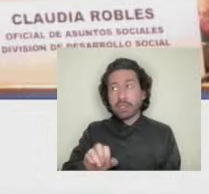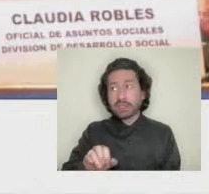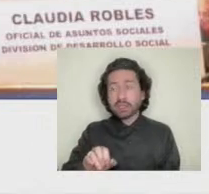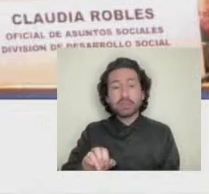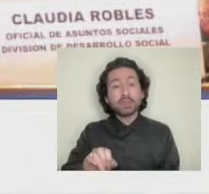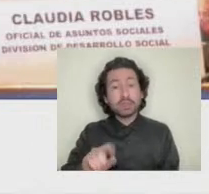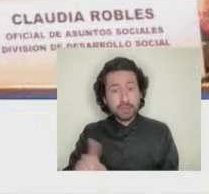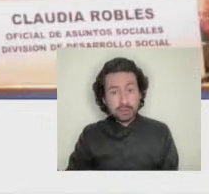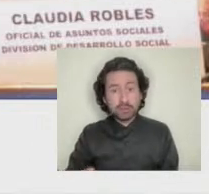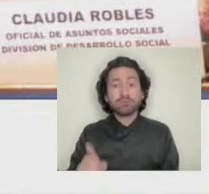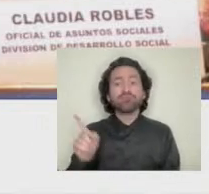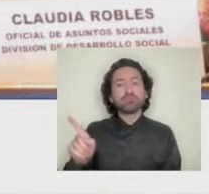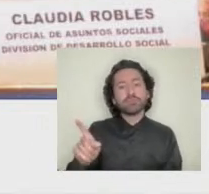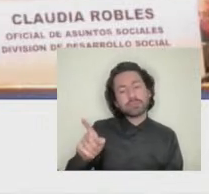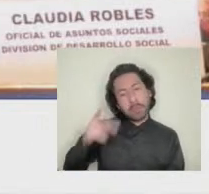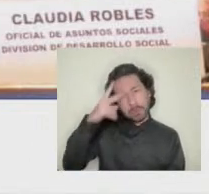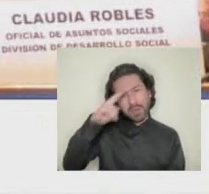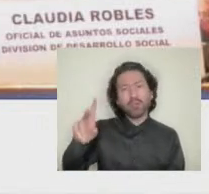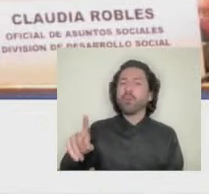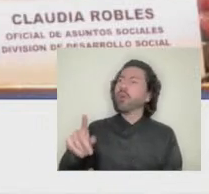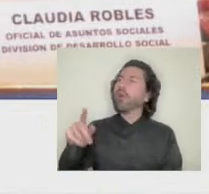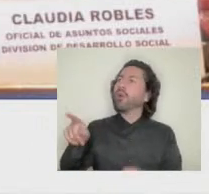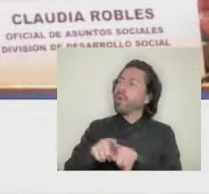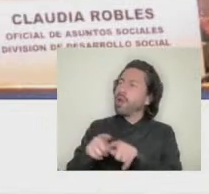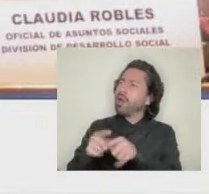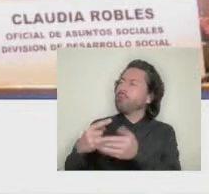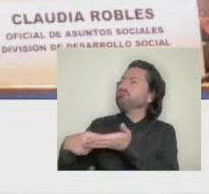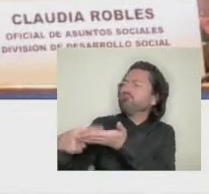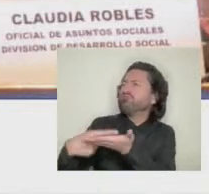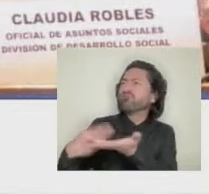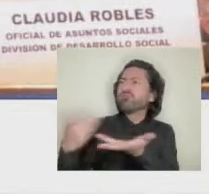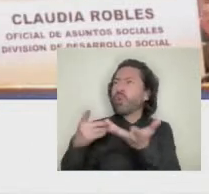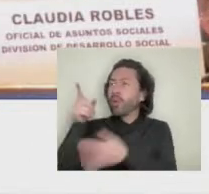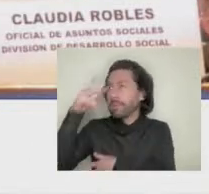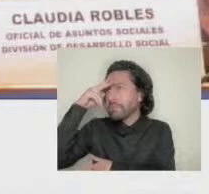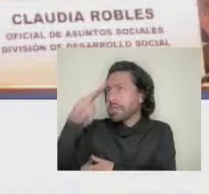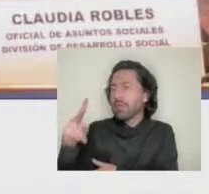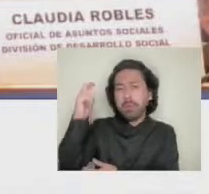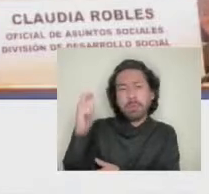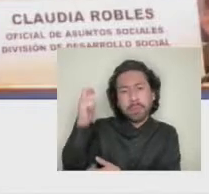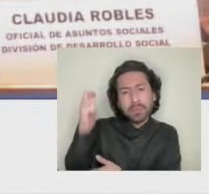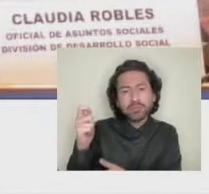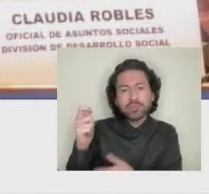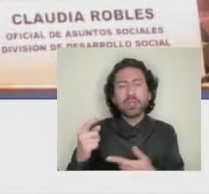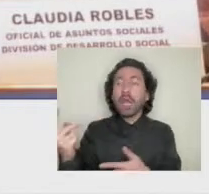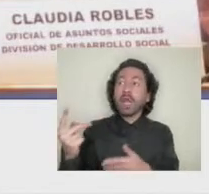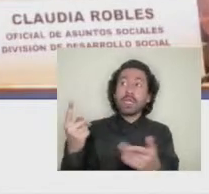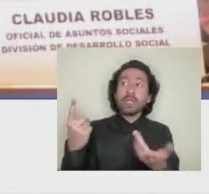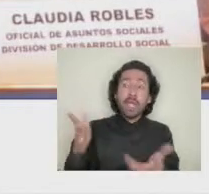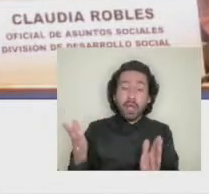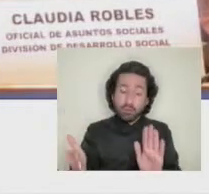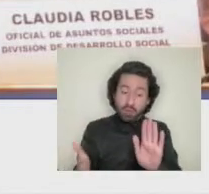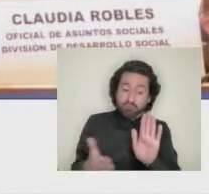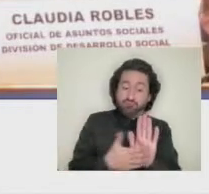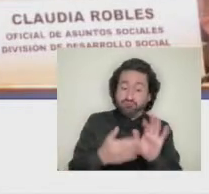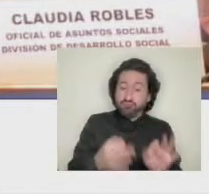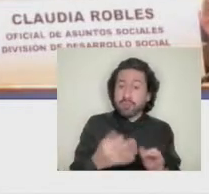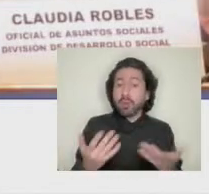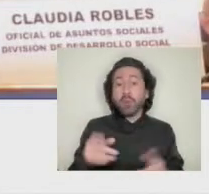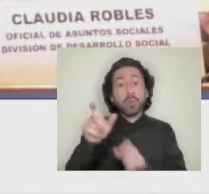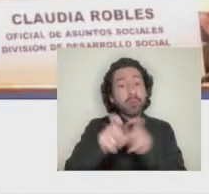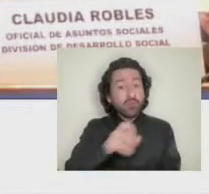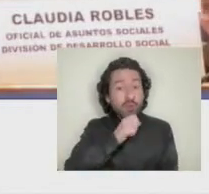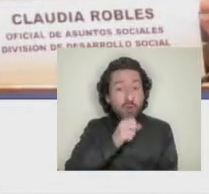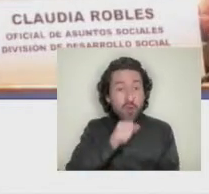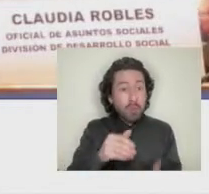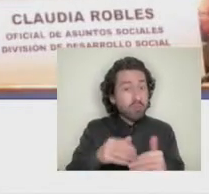colleague from Mexico, ECLAC, also universal pension experience in Mexico and how it is documented.